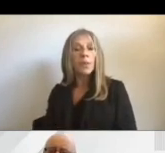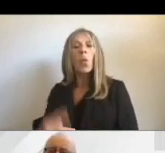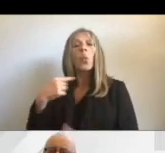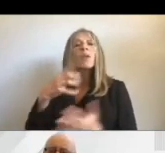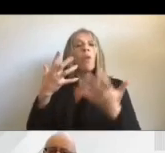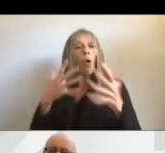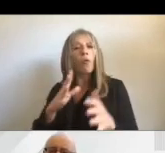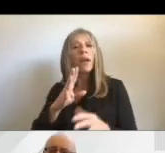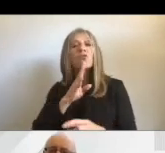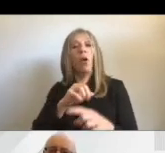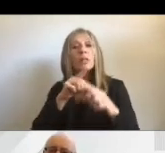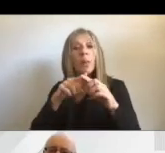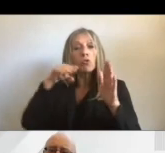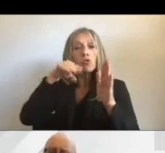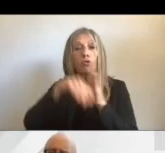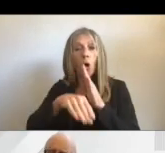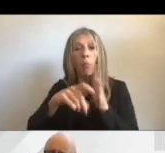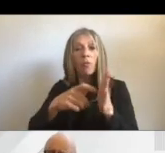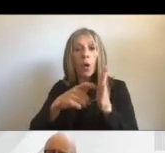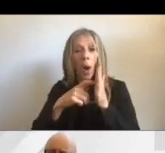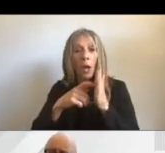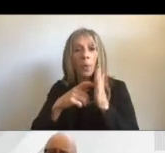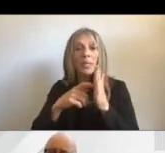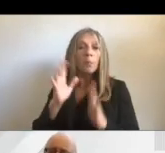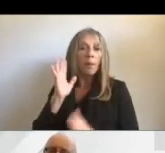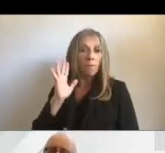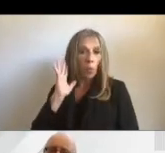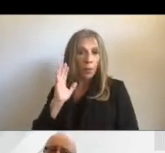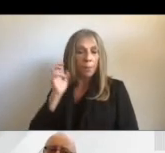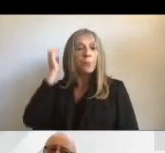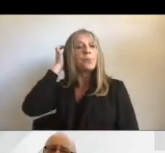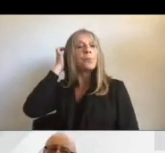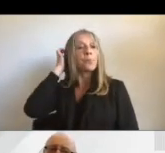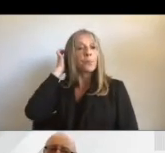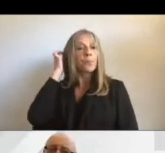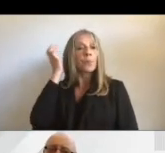that they want to press. And when they press it, it tells them to wait.